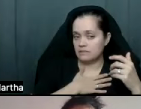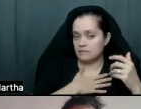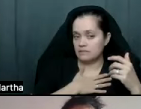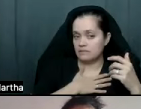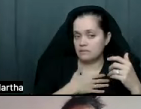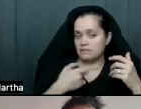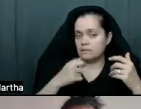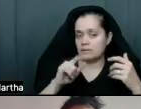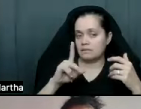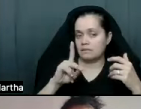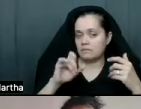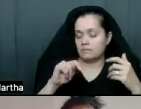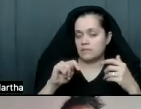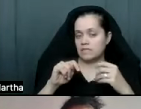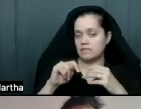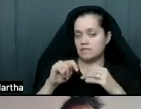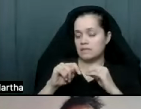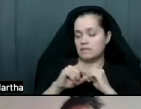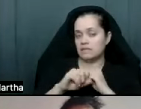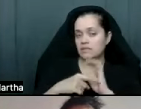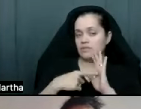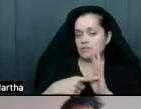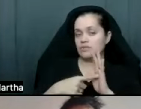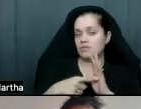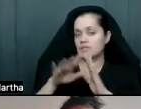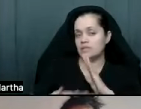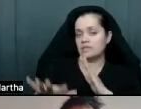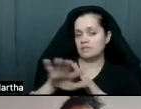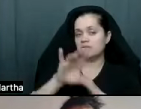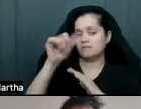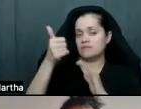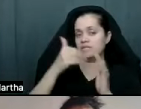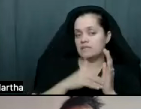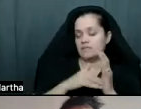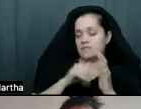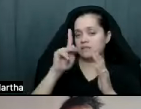Padlet canvas showing land of 10,000 lakes,